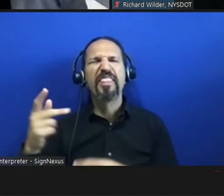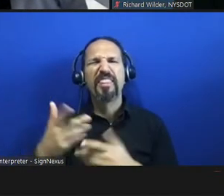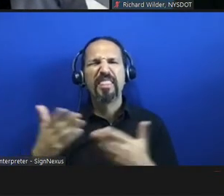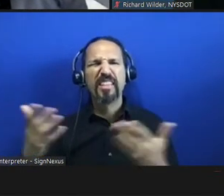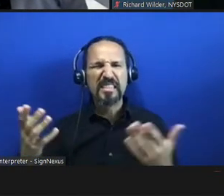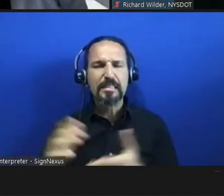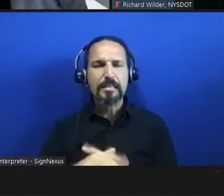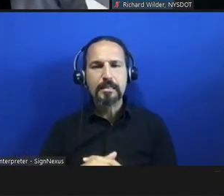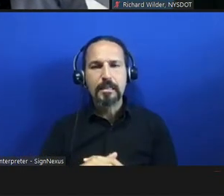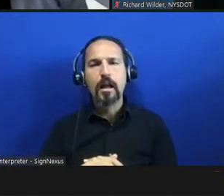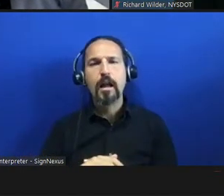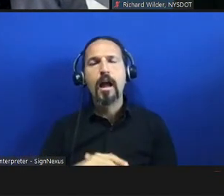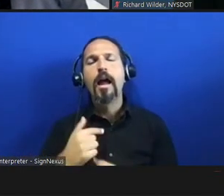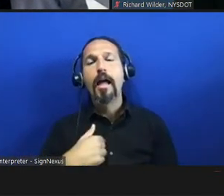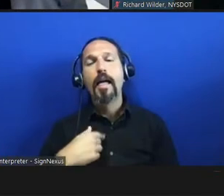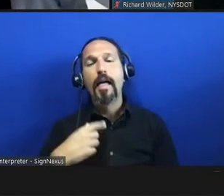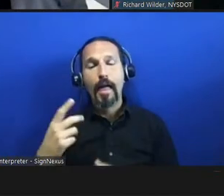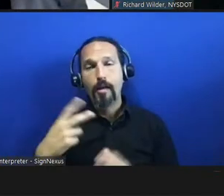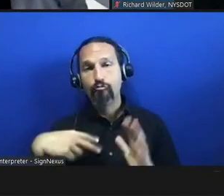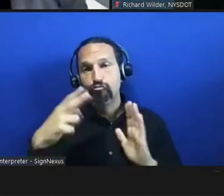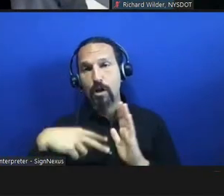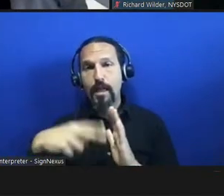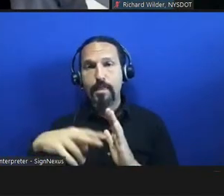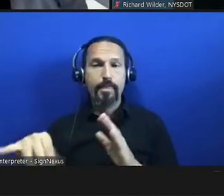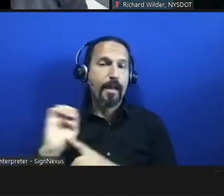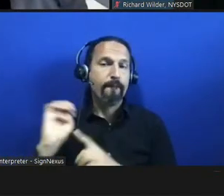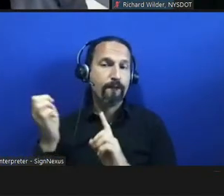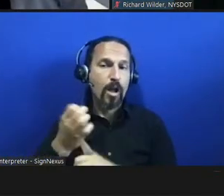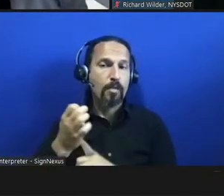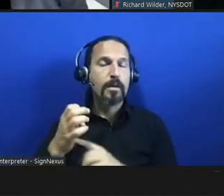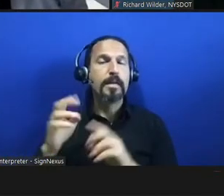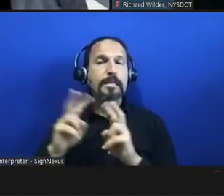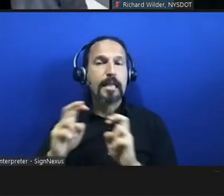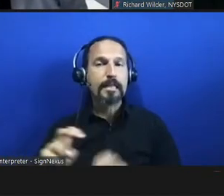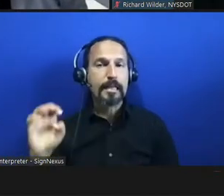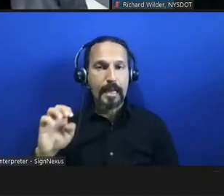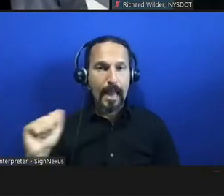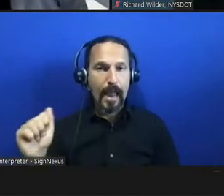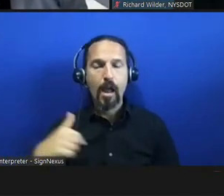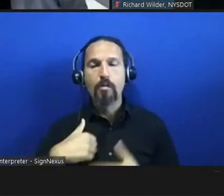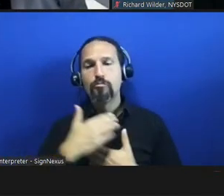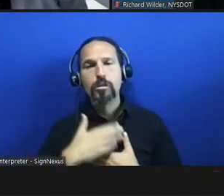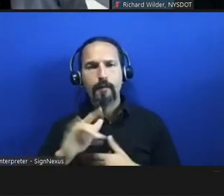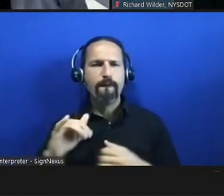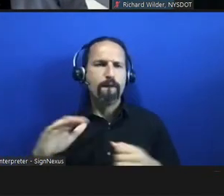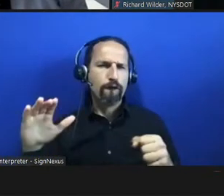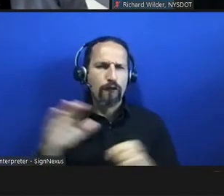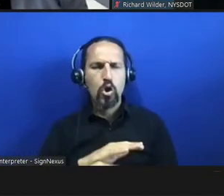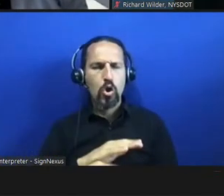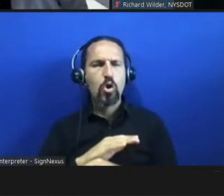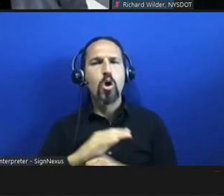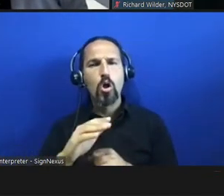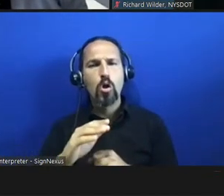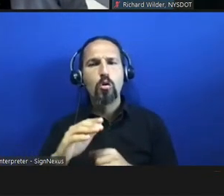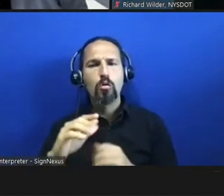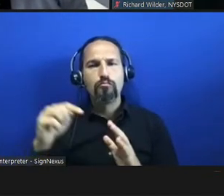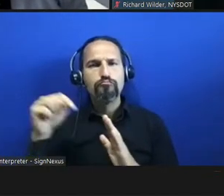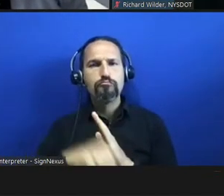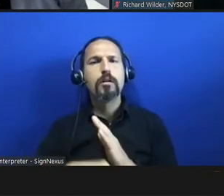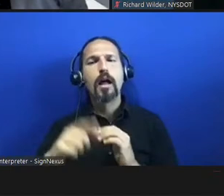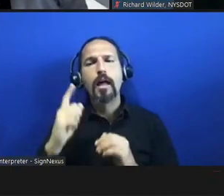that so I think I read through the environmental um assessment and I appreciate how thorough it is uh in my opinion I think